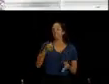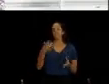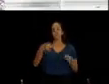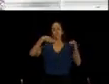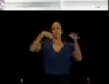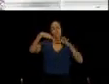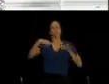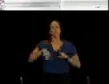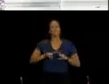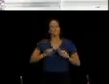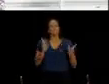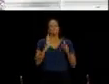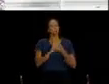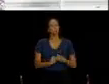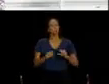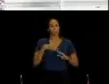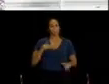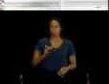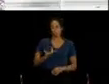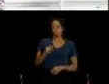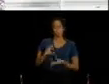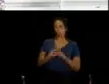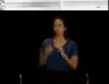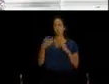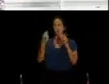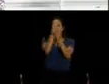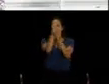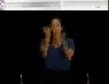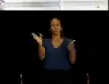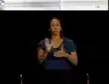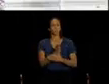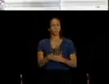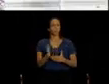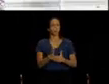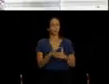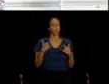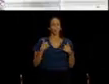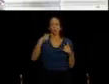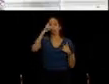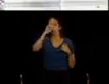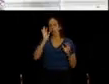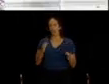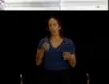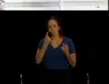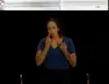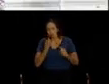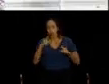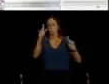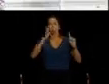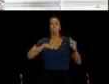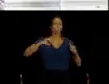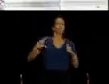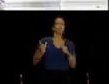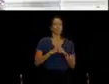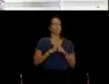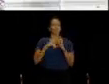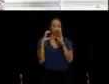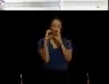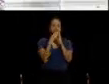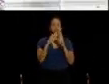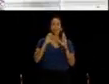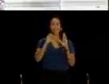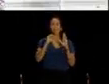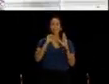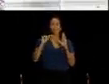to also tell my own stories. And so I decided to write my very first essay, and it was about me and my